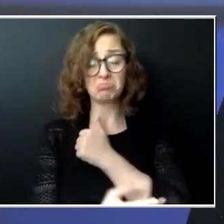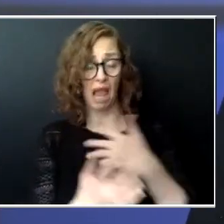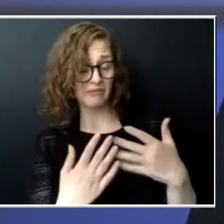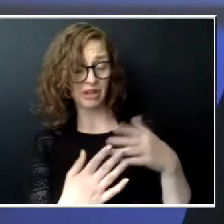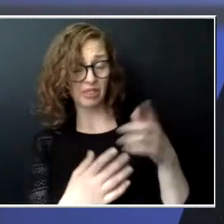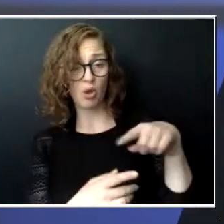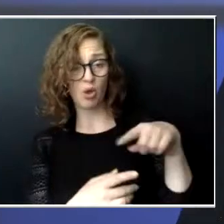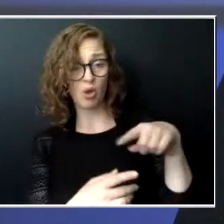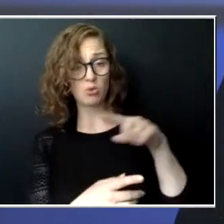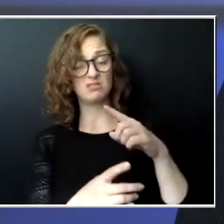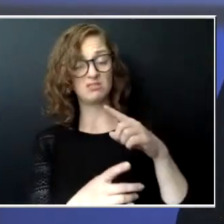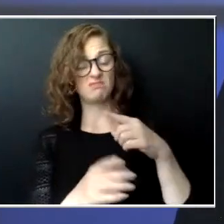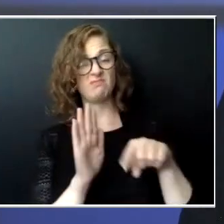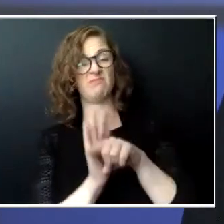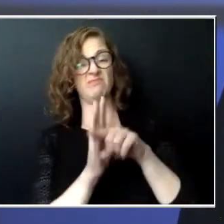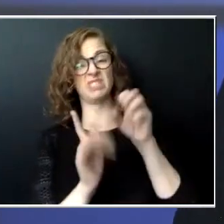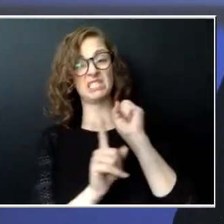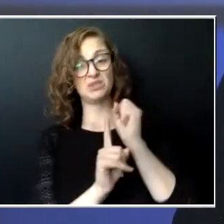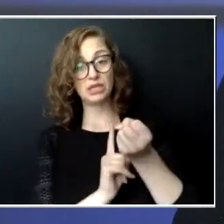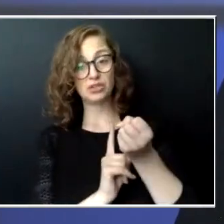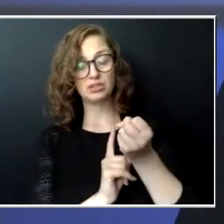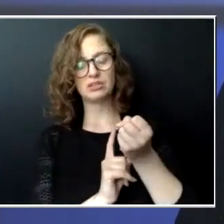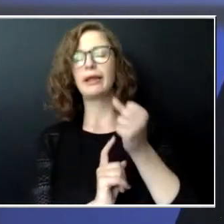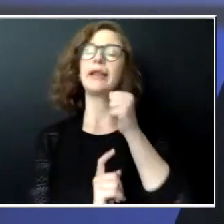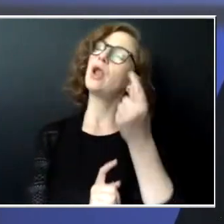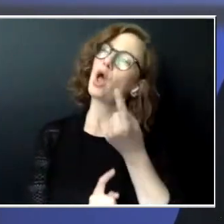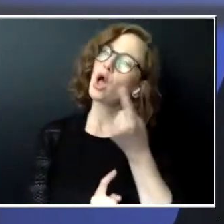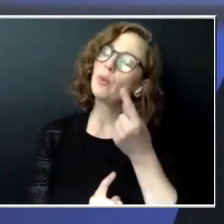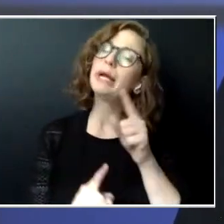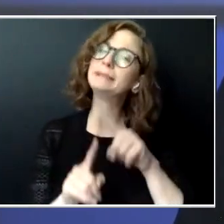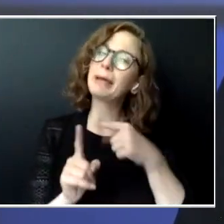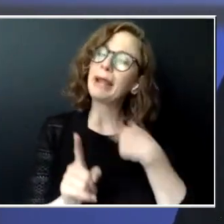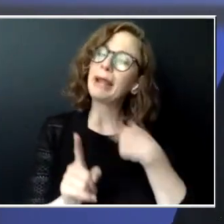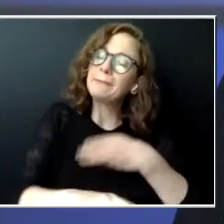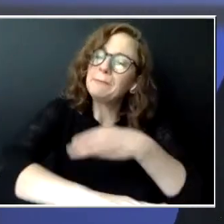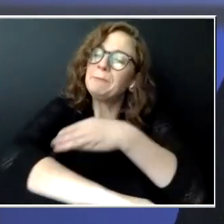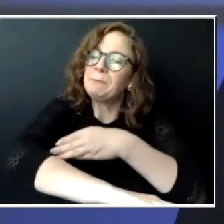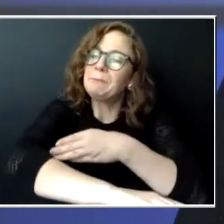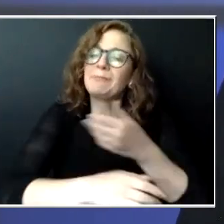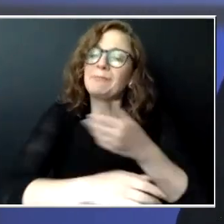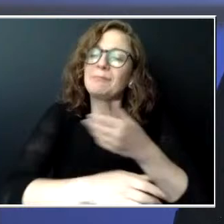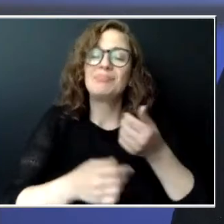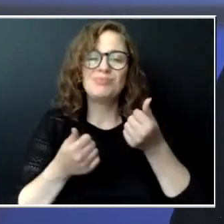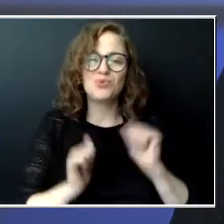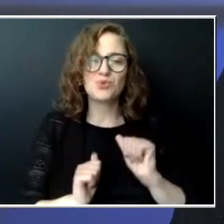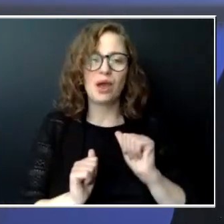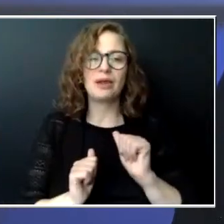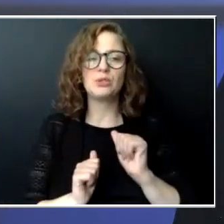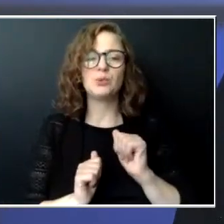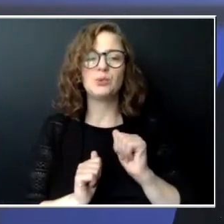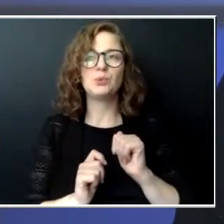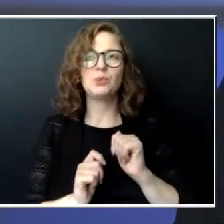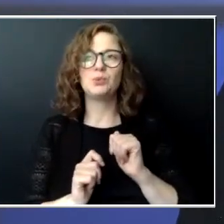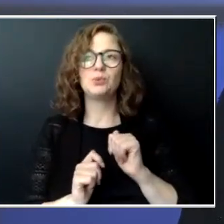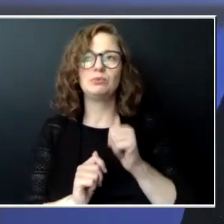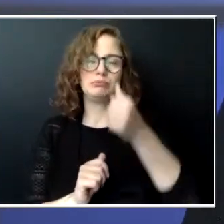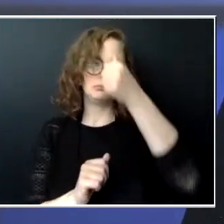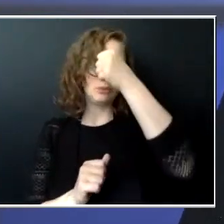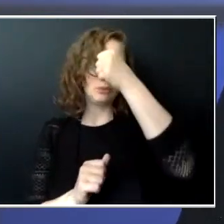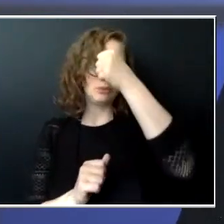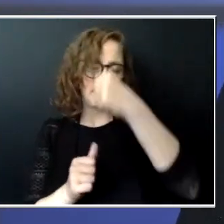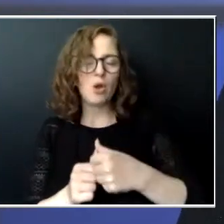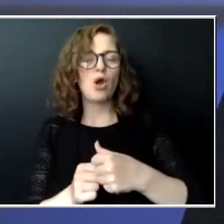and trying to bring the mindfulness of the beauty of